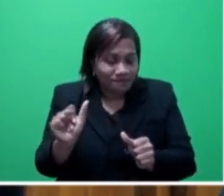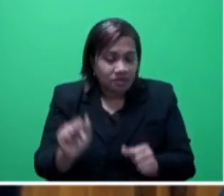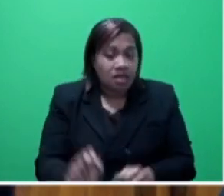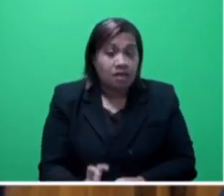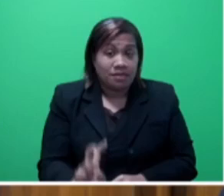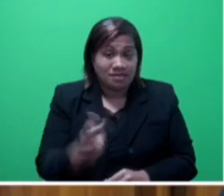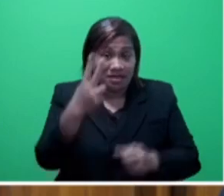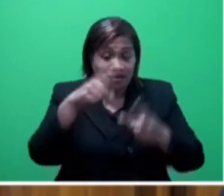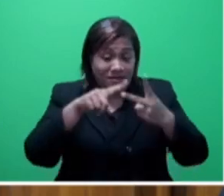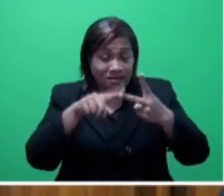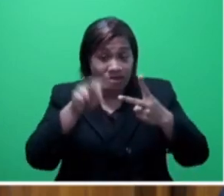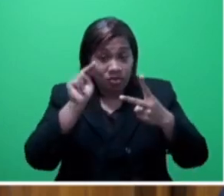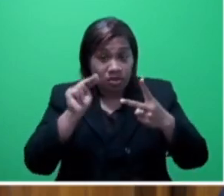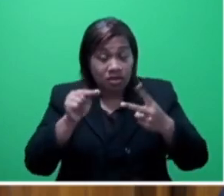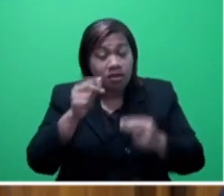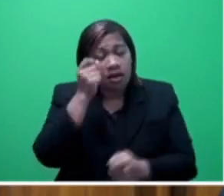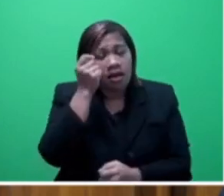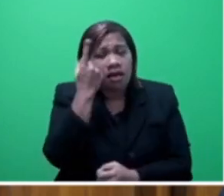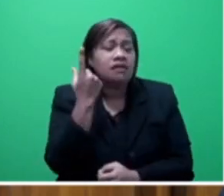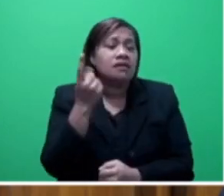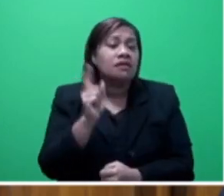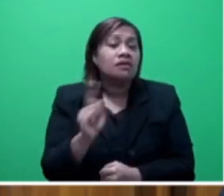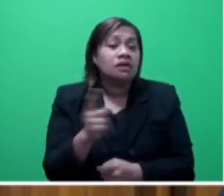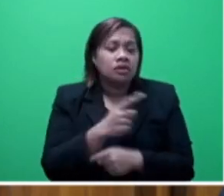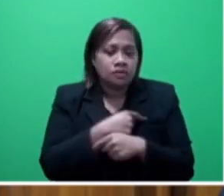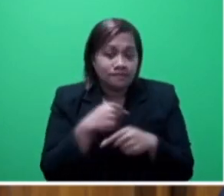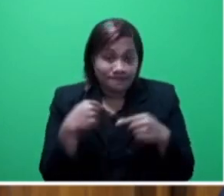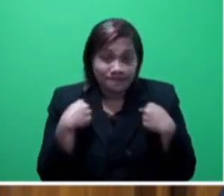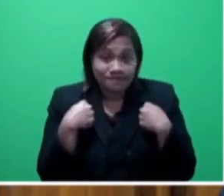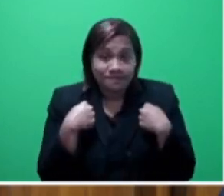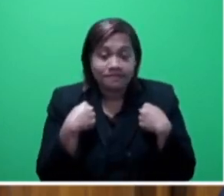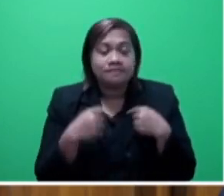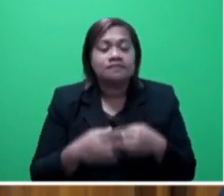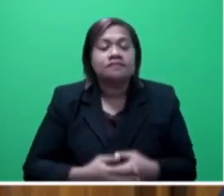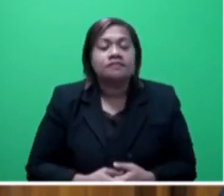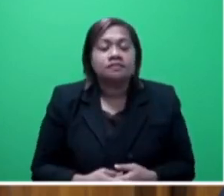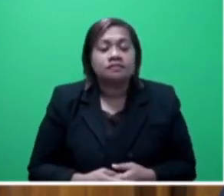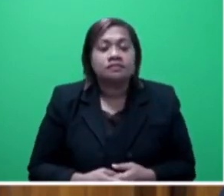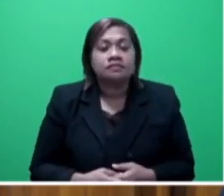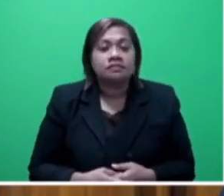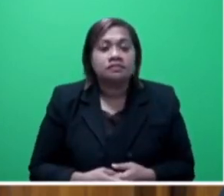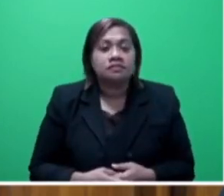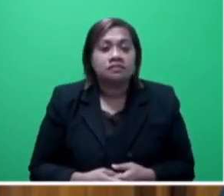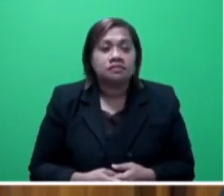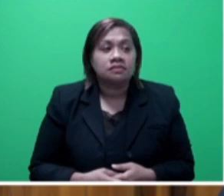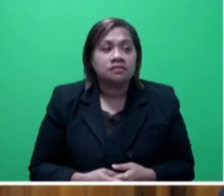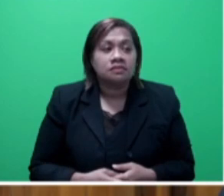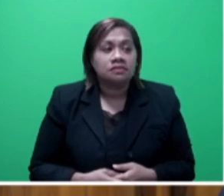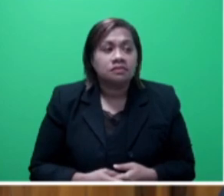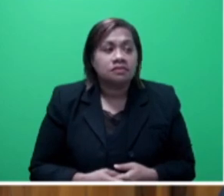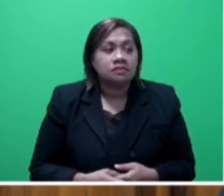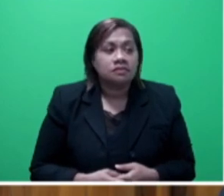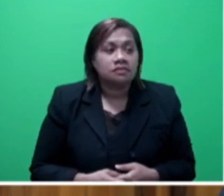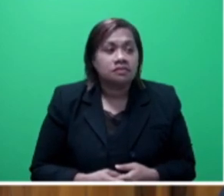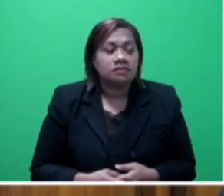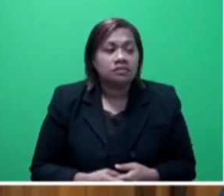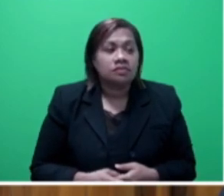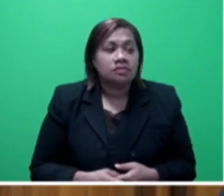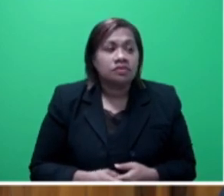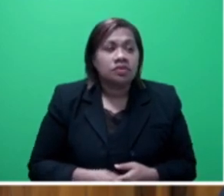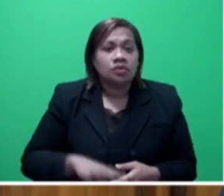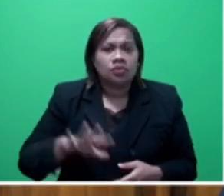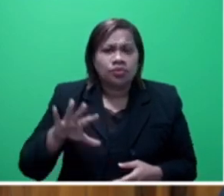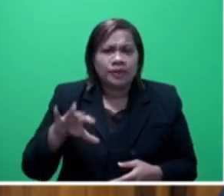to understand that we, at any cost, we must avoid just becoming a